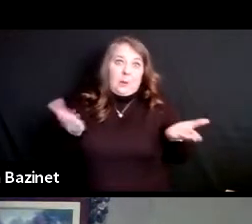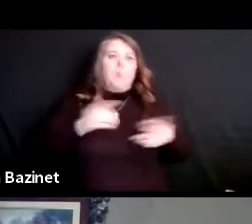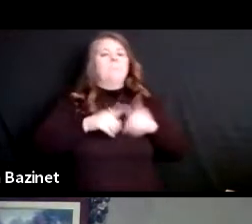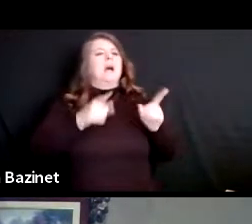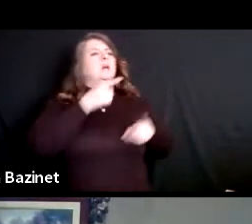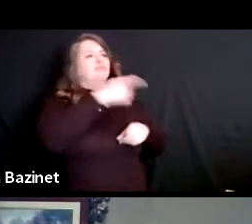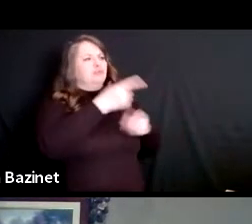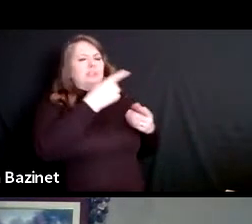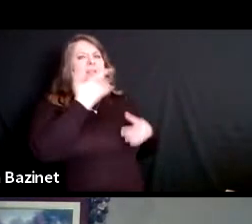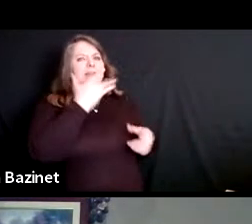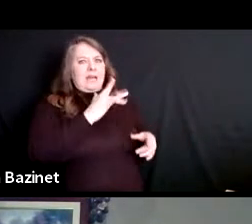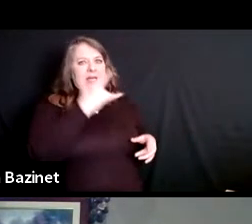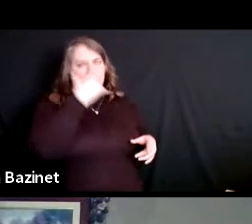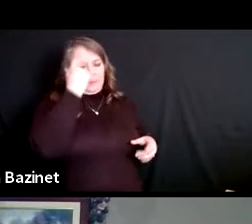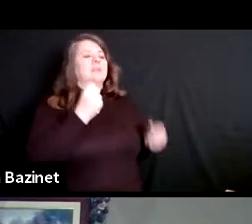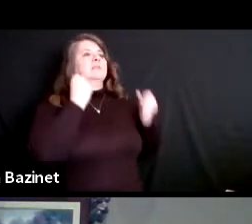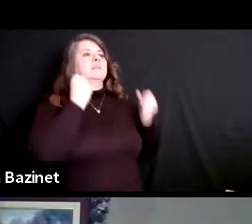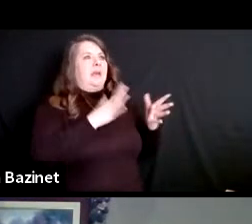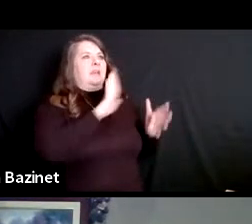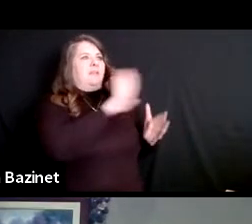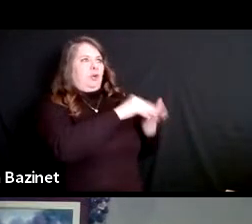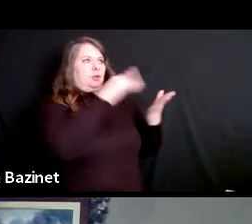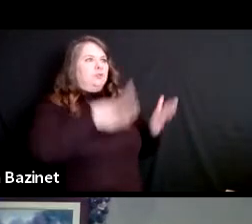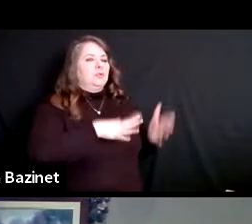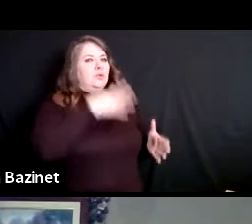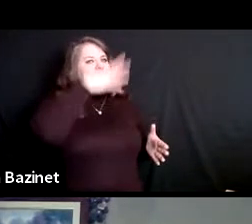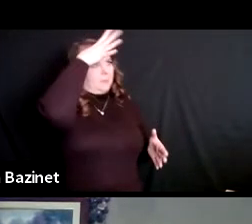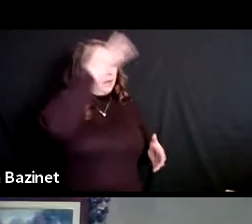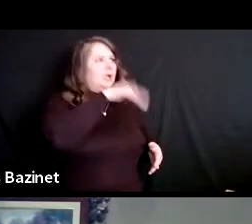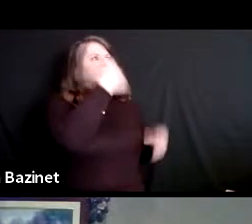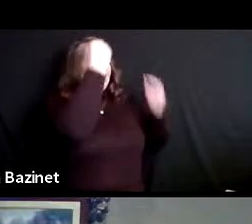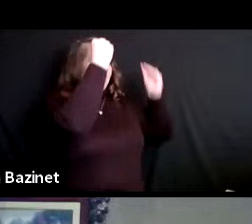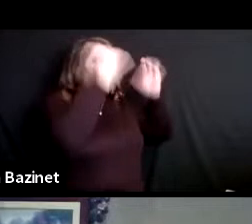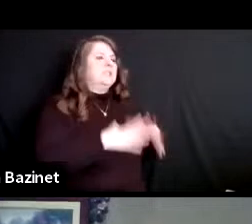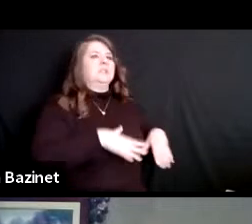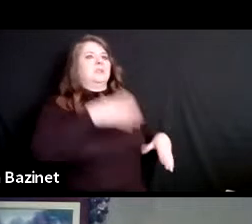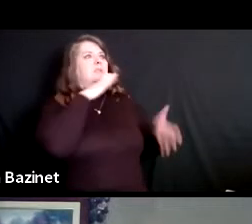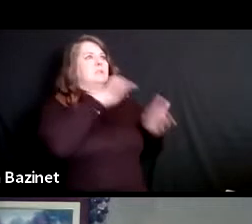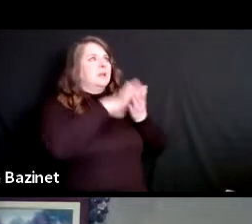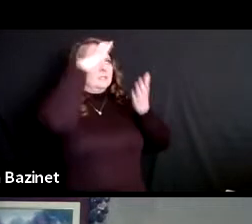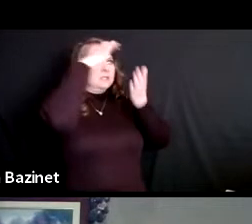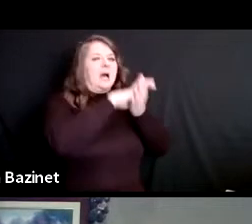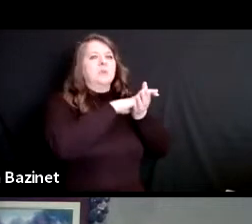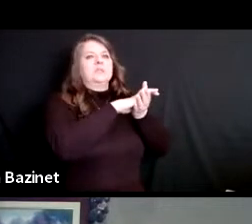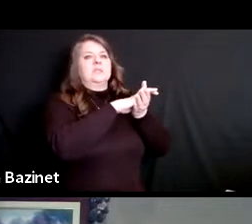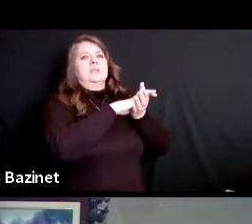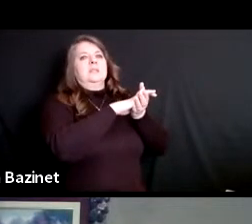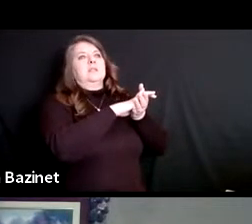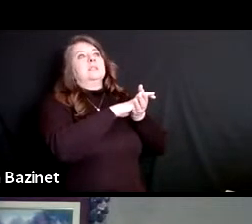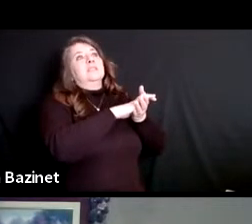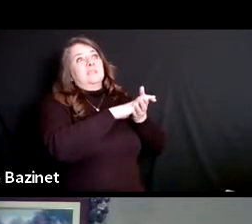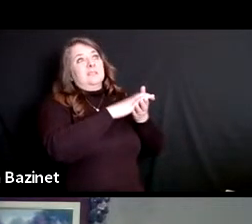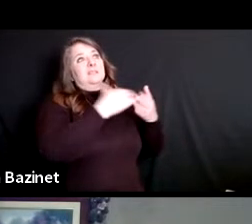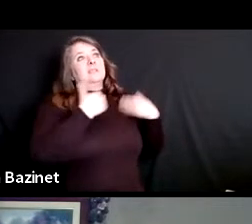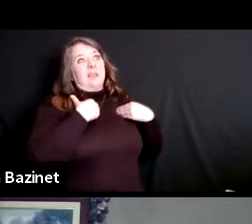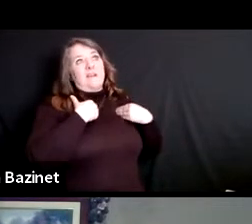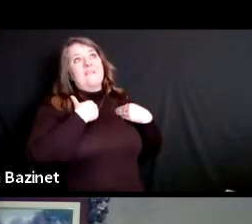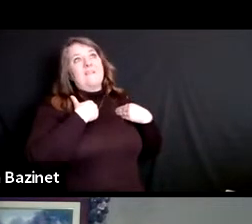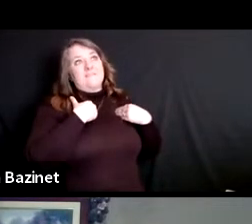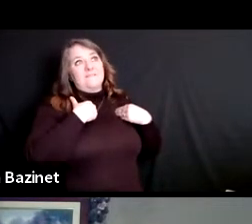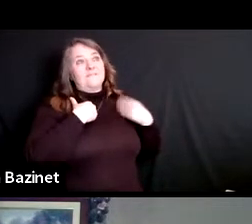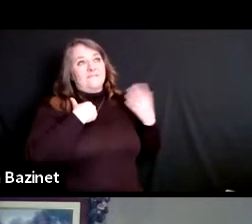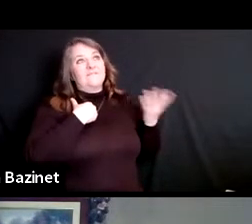she knows, students, parents, other teachers, spouses of teachers that she works with, have